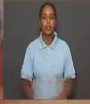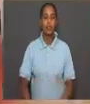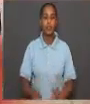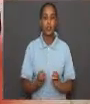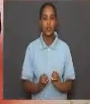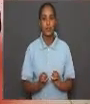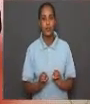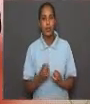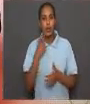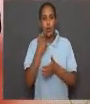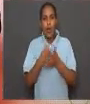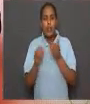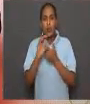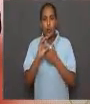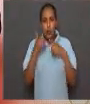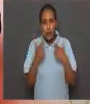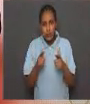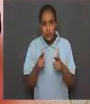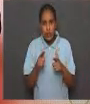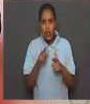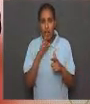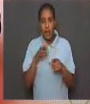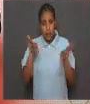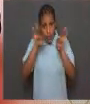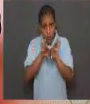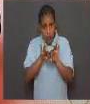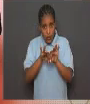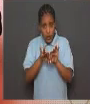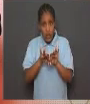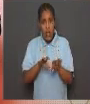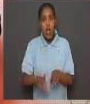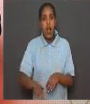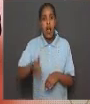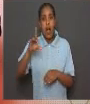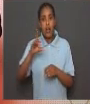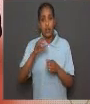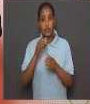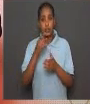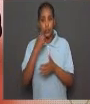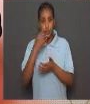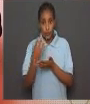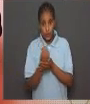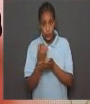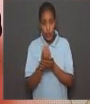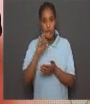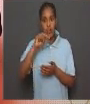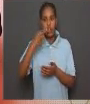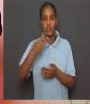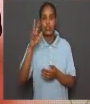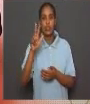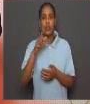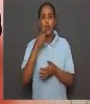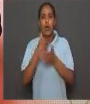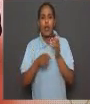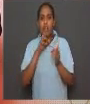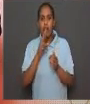Students, what conditions are required to get a high yield of ammonia? What